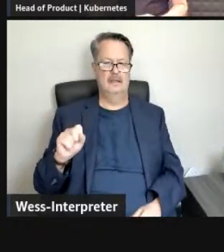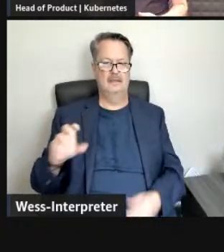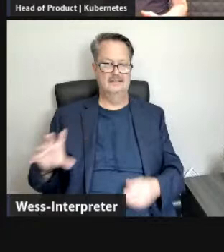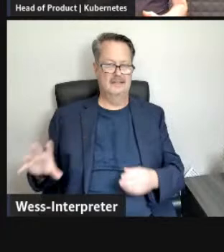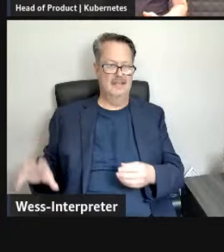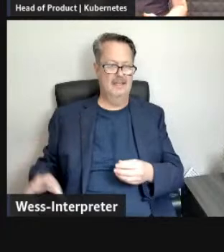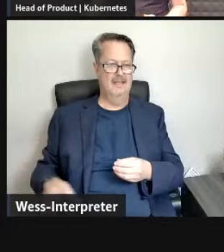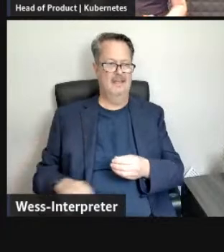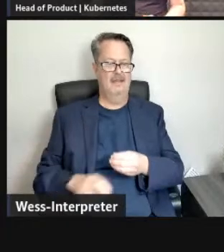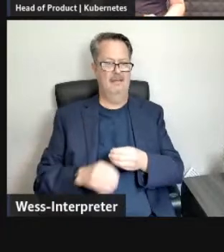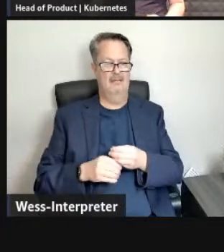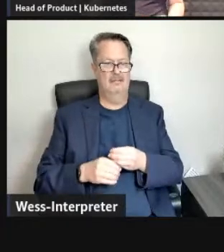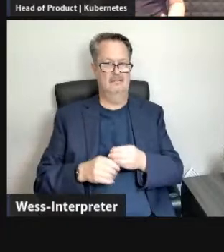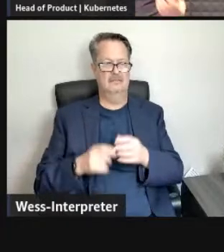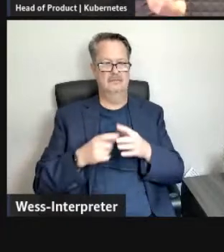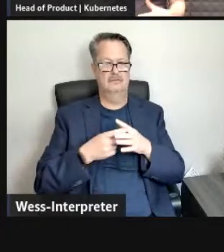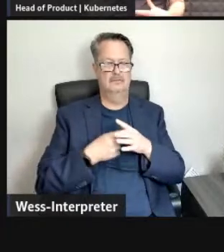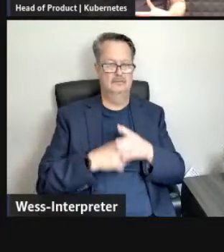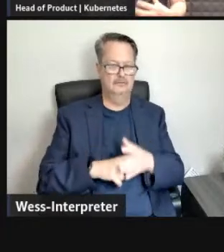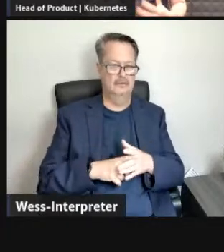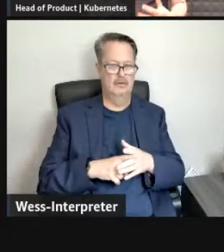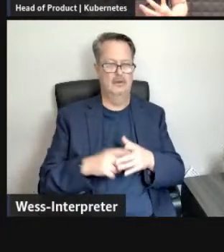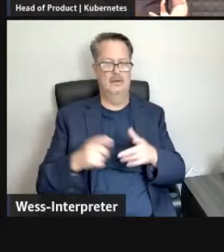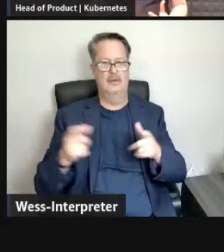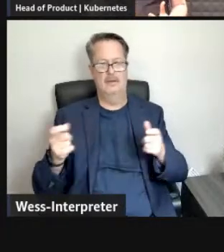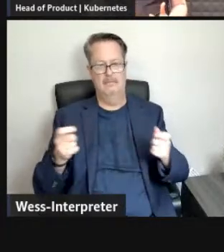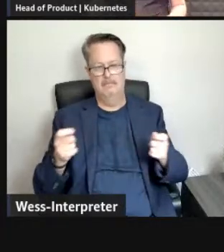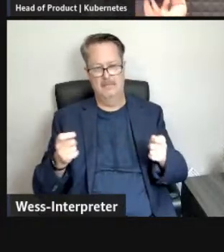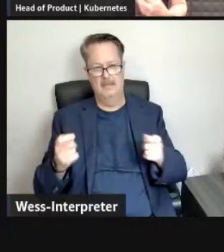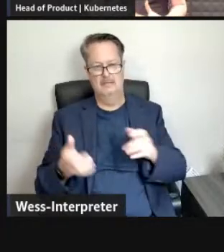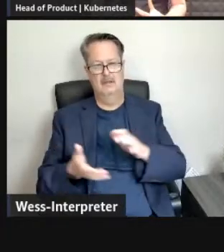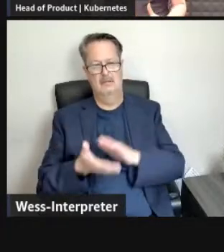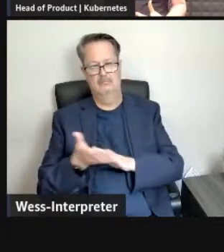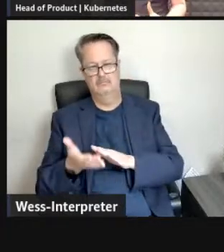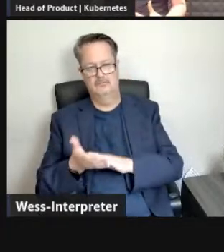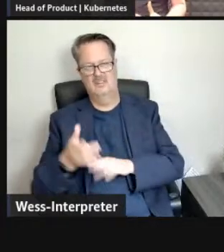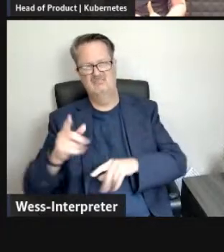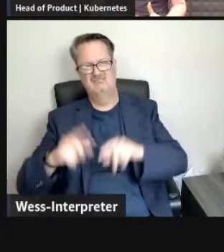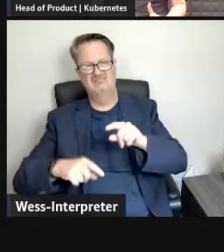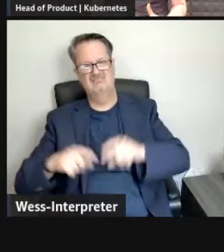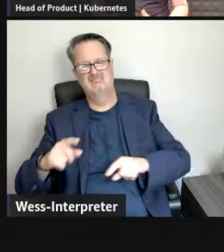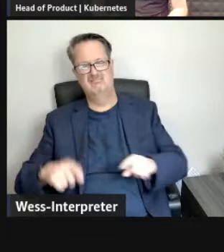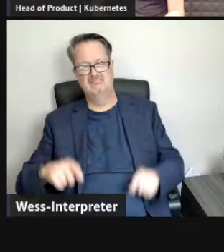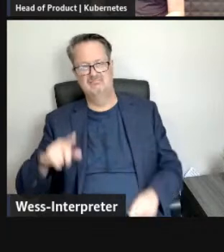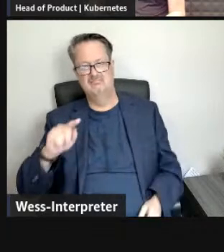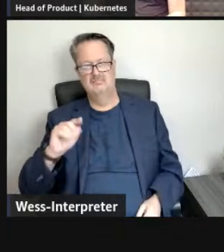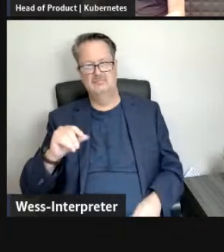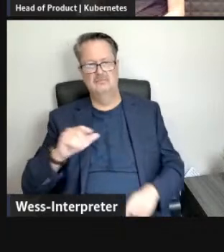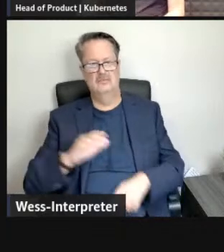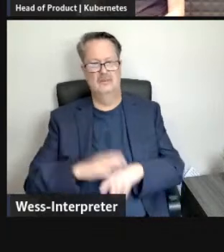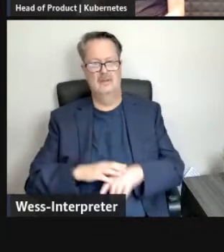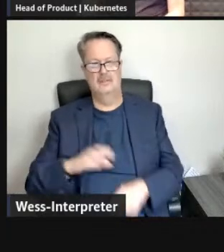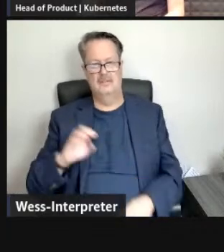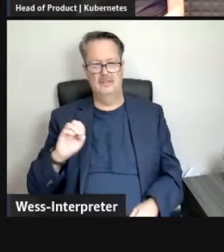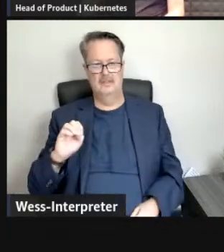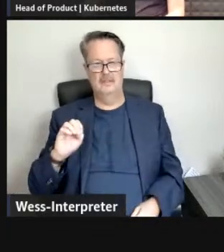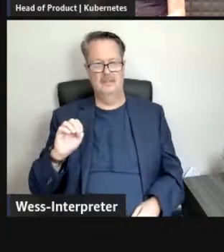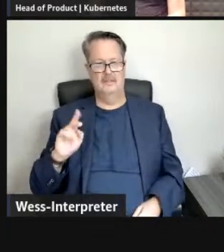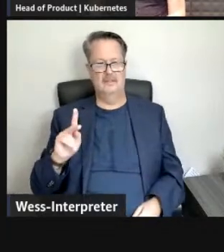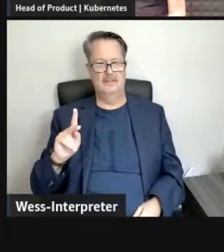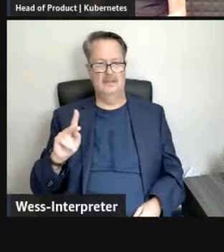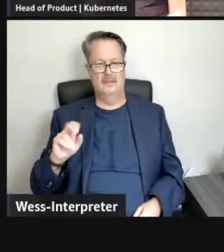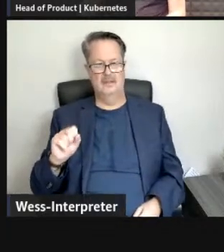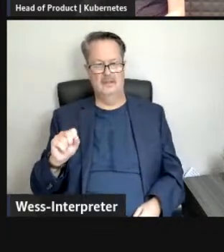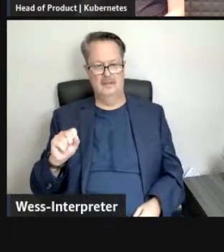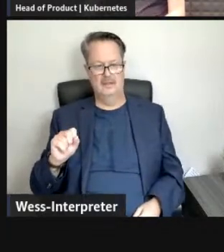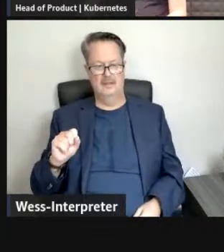start, manage, and upgrade various operational tools that are installed onto the EKS cluster. And this lets you template